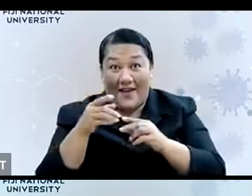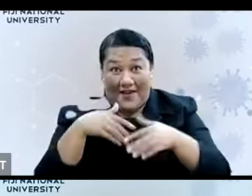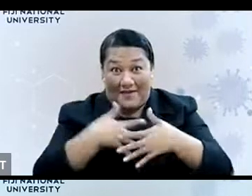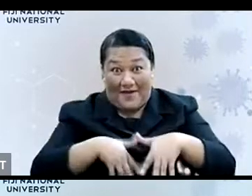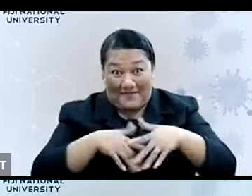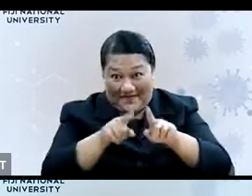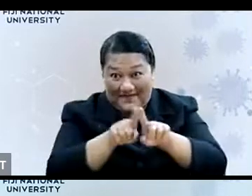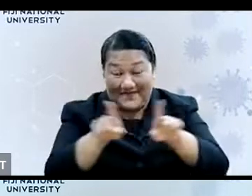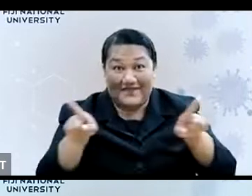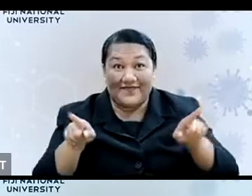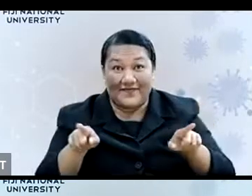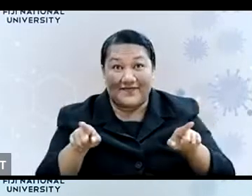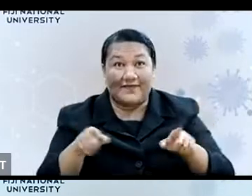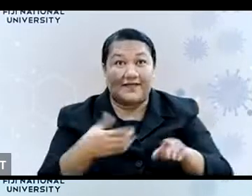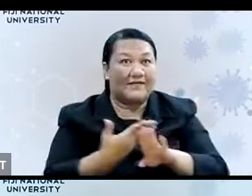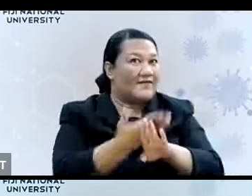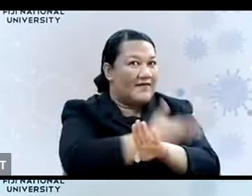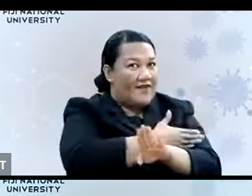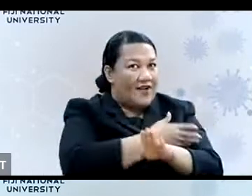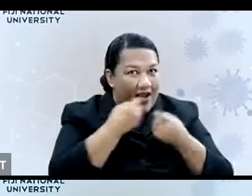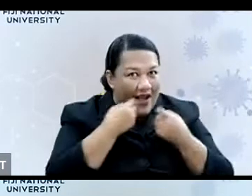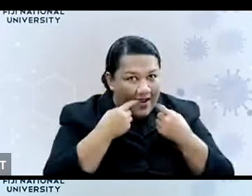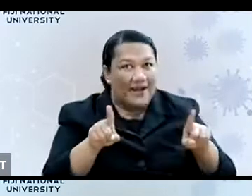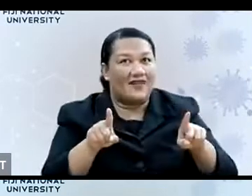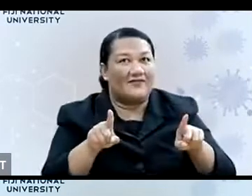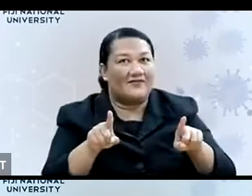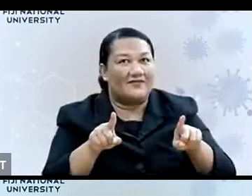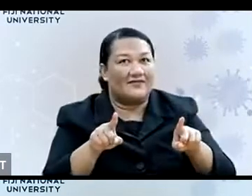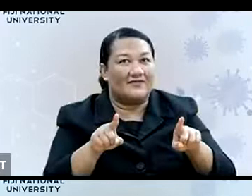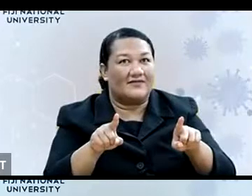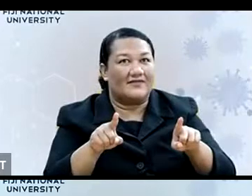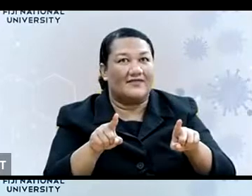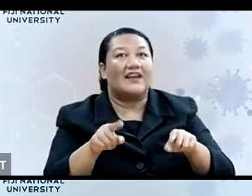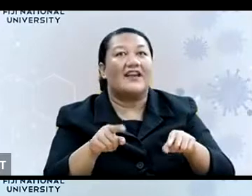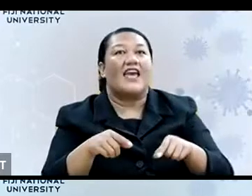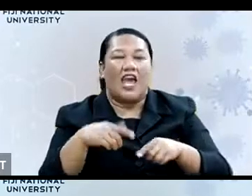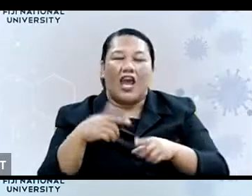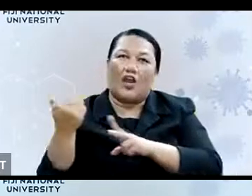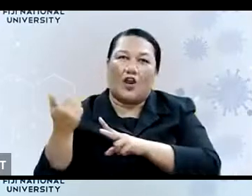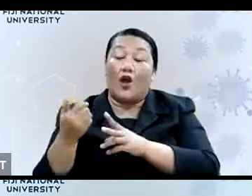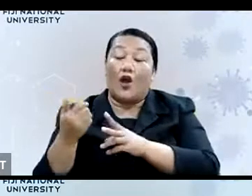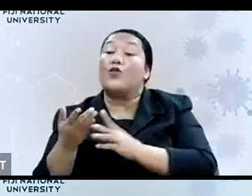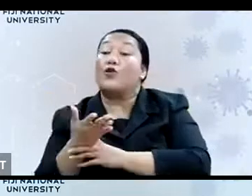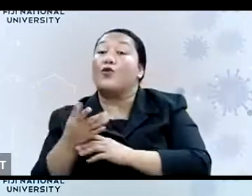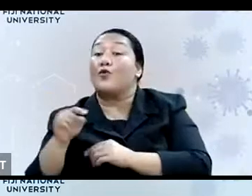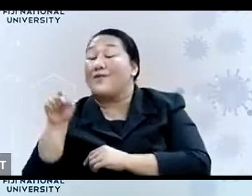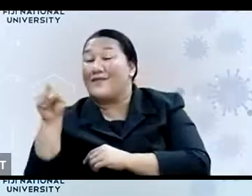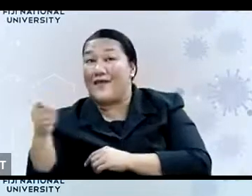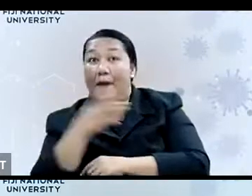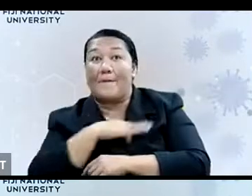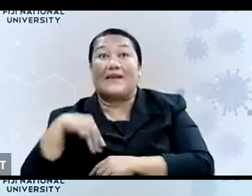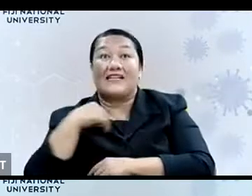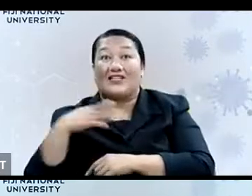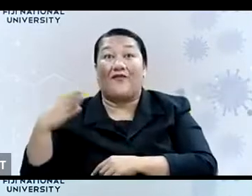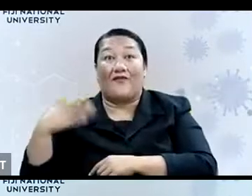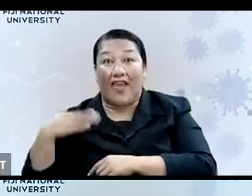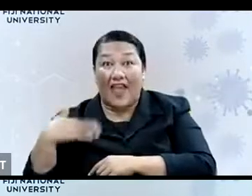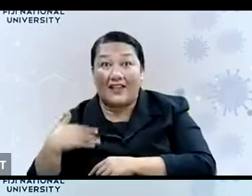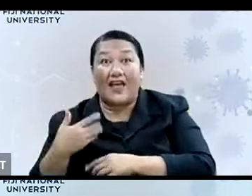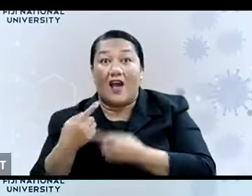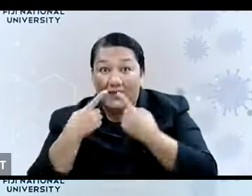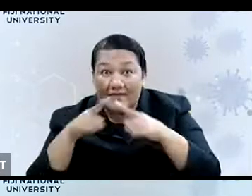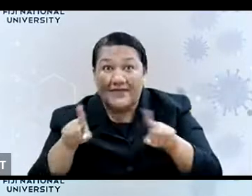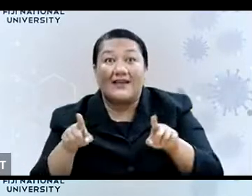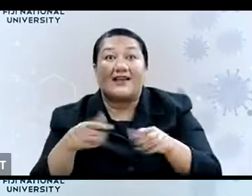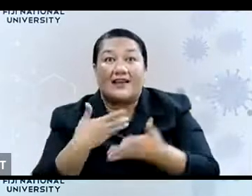the point remains that government, when through the public health officials, when it's making such drastic and what